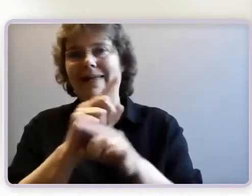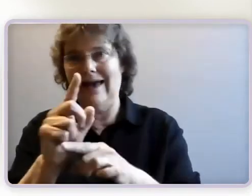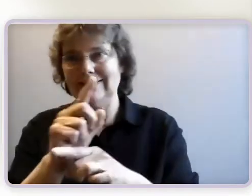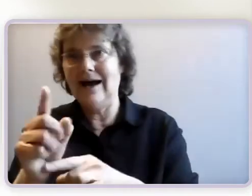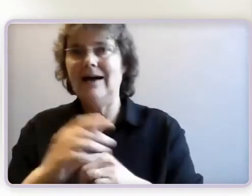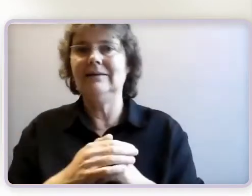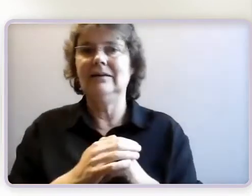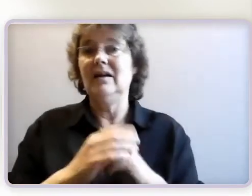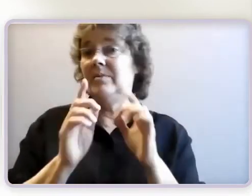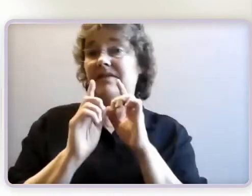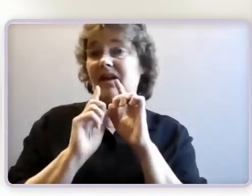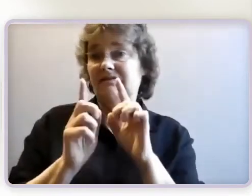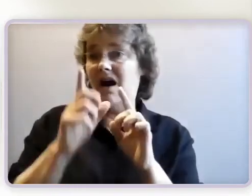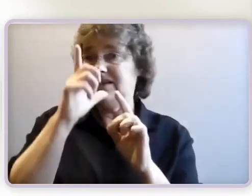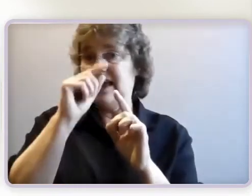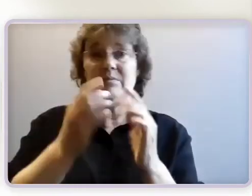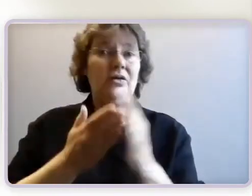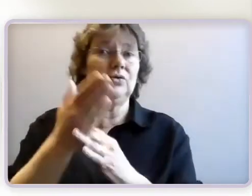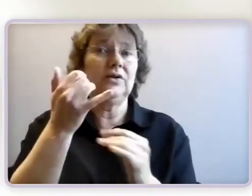telephone, in writing,